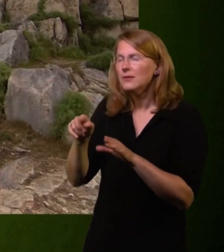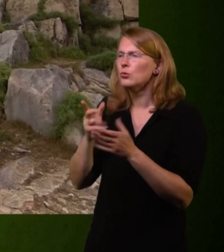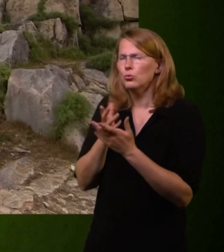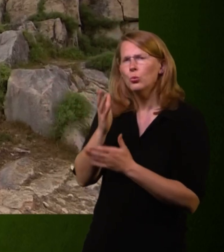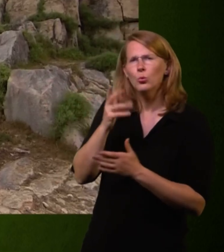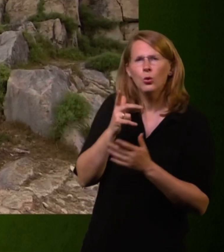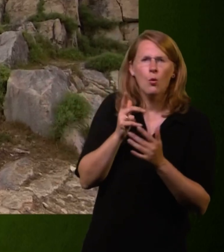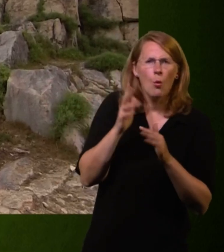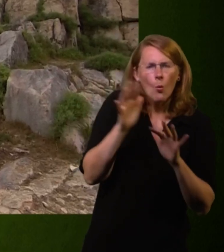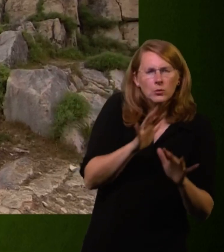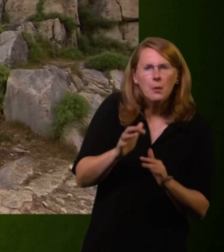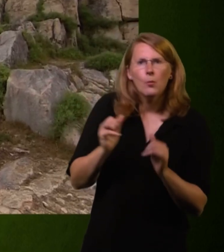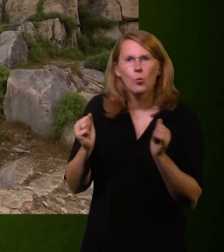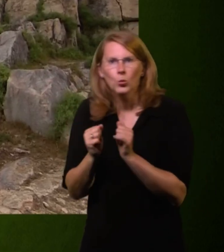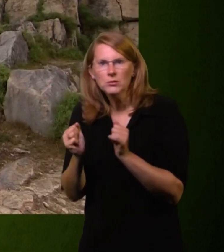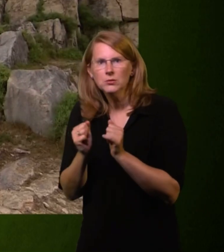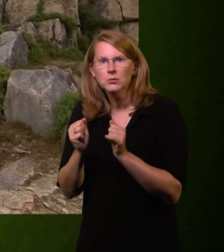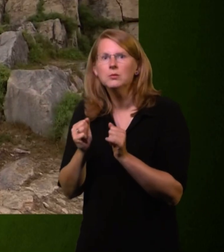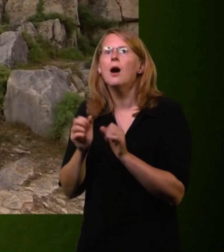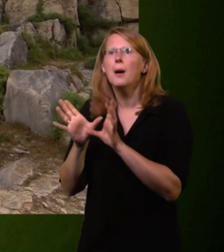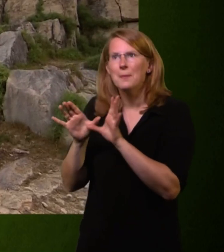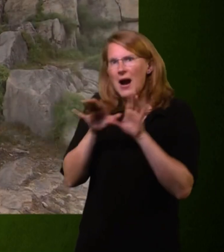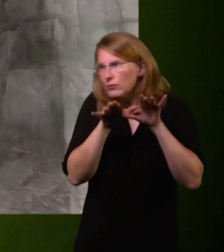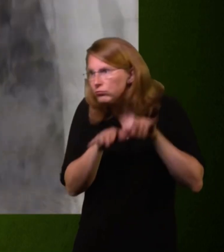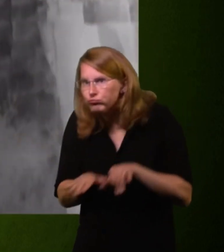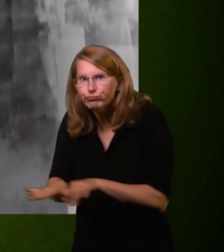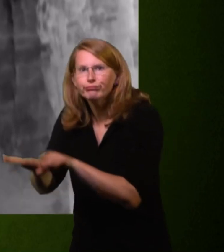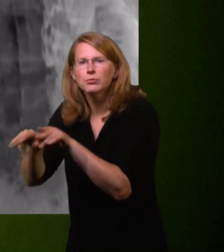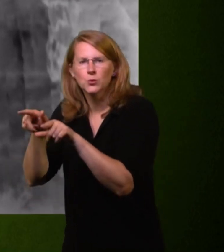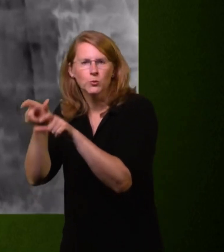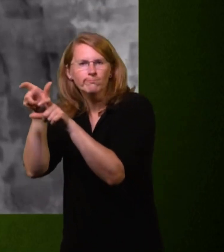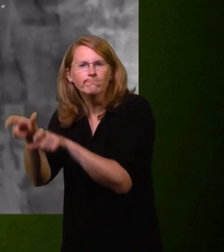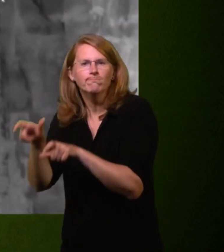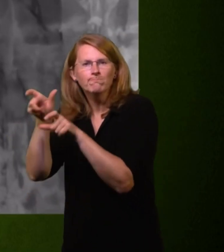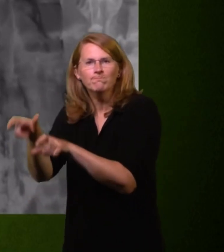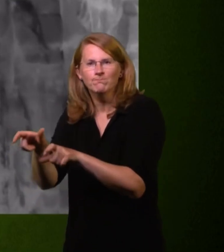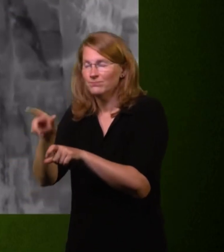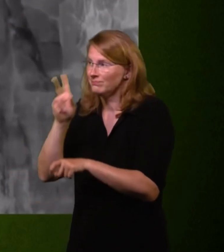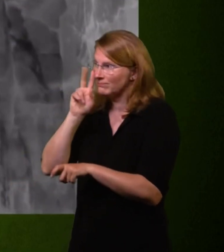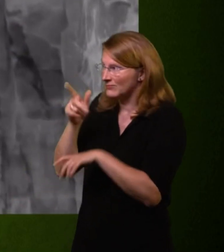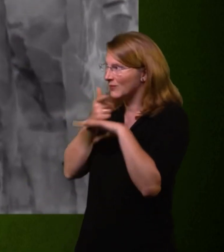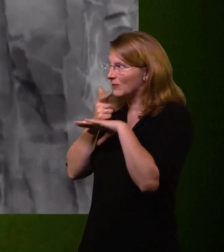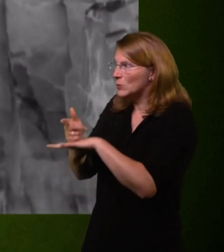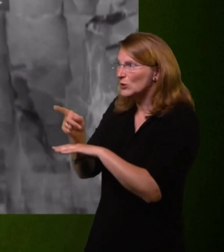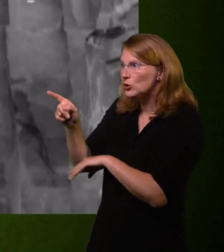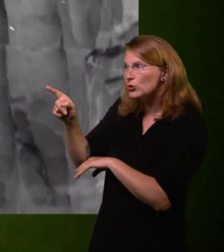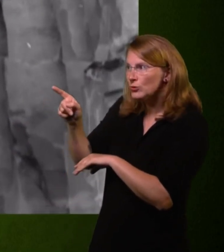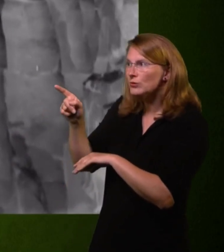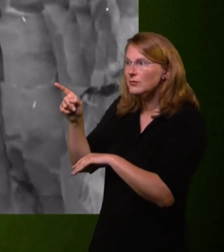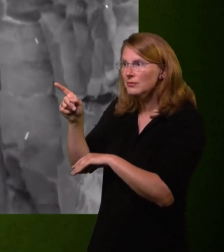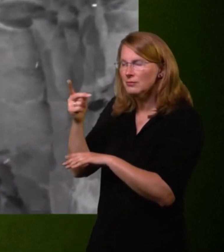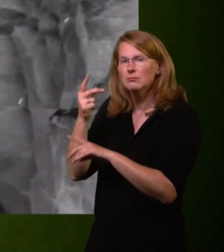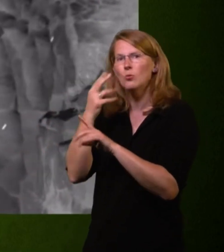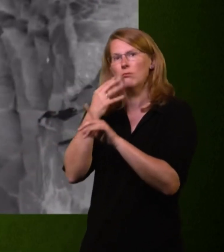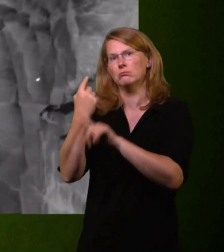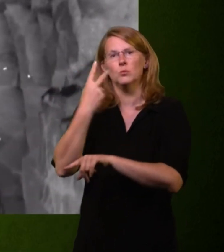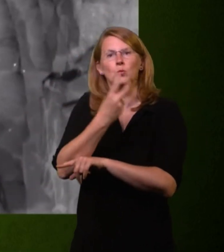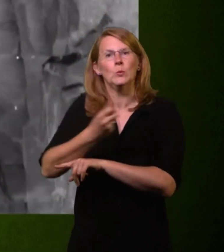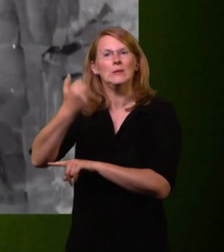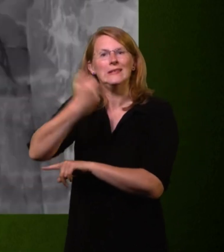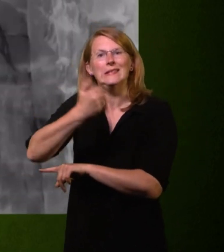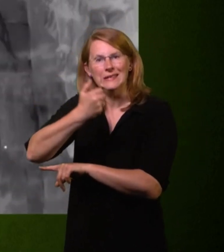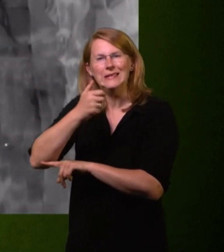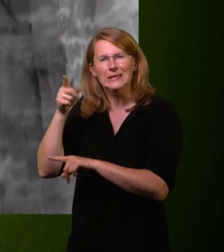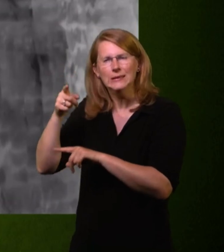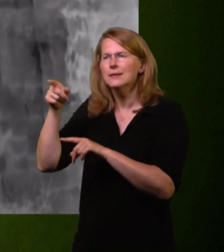autumn and winter, where they come here to hibernate. Now, this was some footage that we found in 2016 using an infrared camera. You